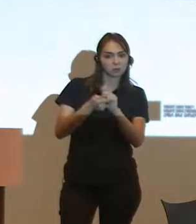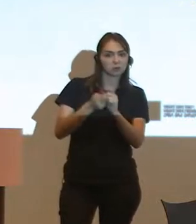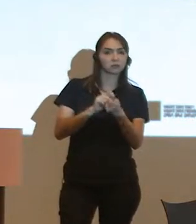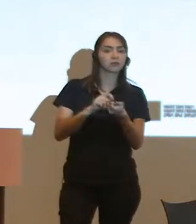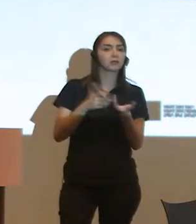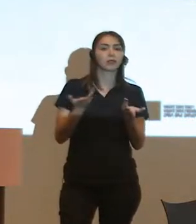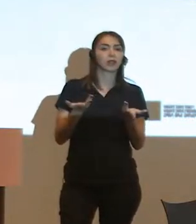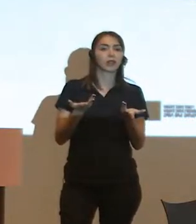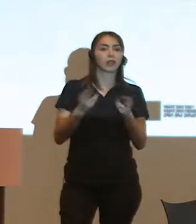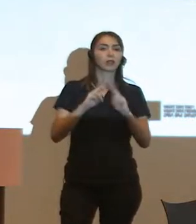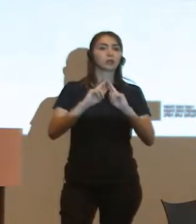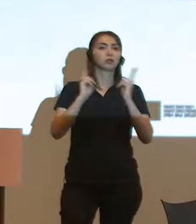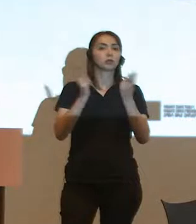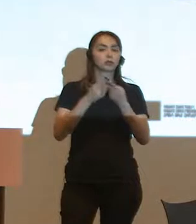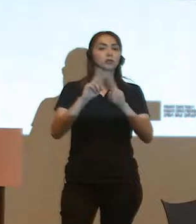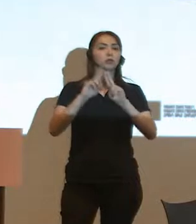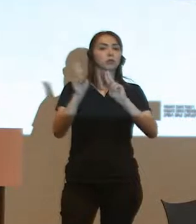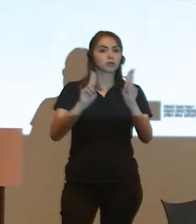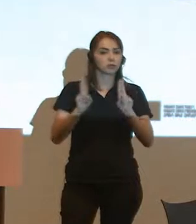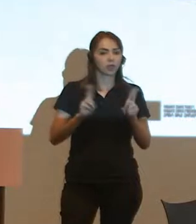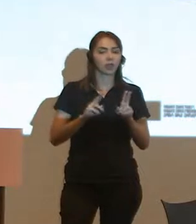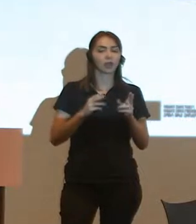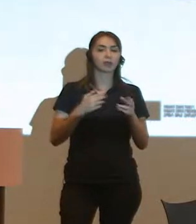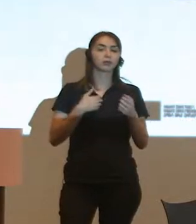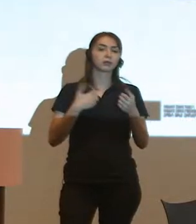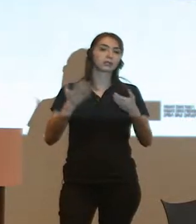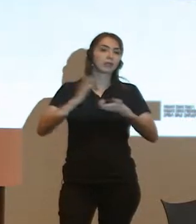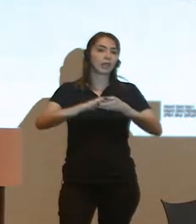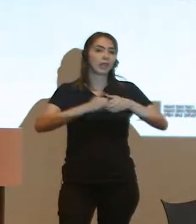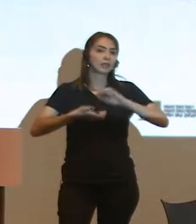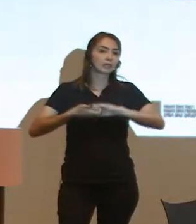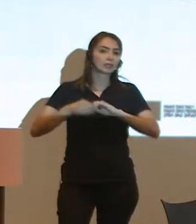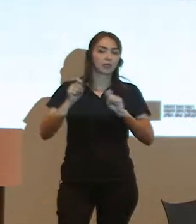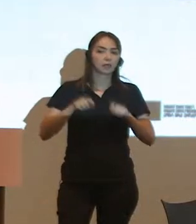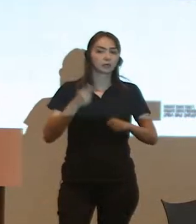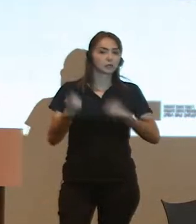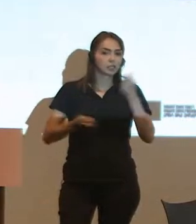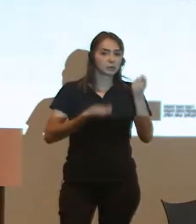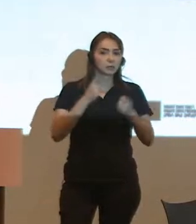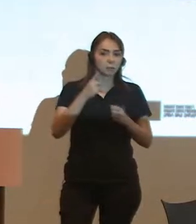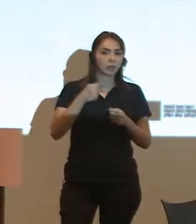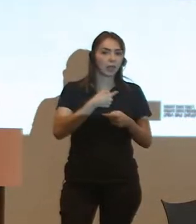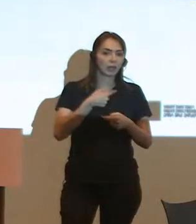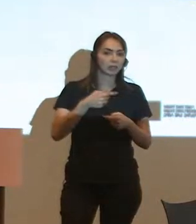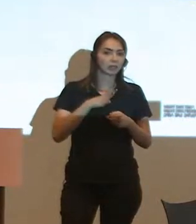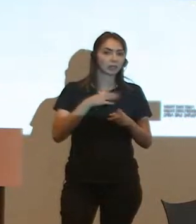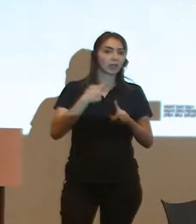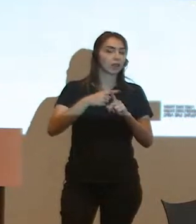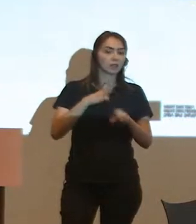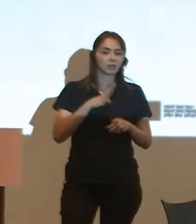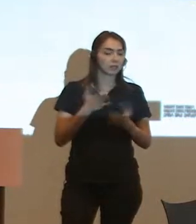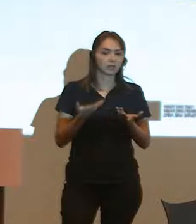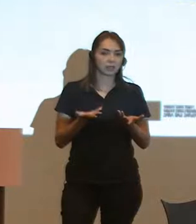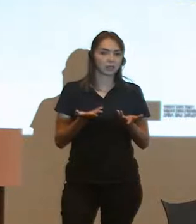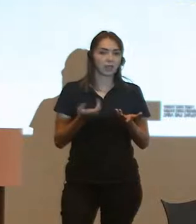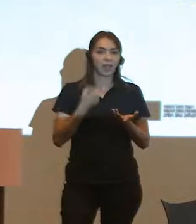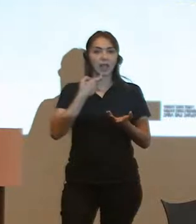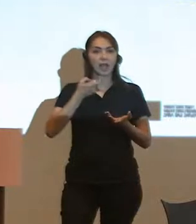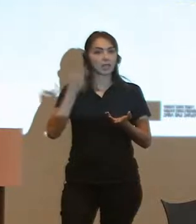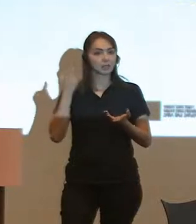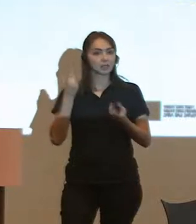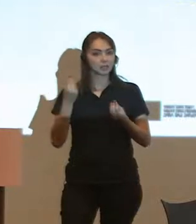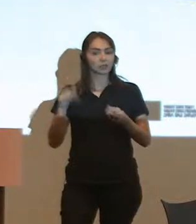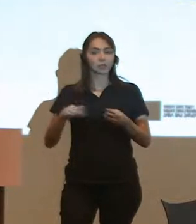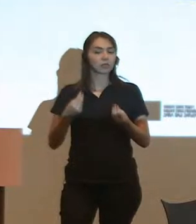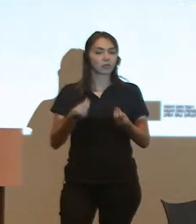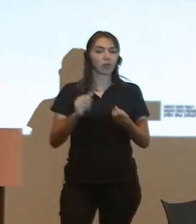has an impact on the work we do is it important more important than it used to be and should